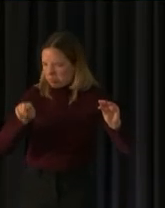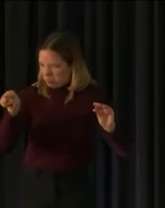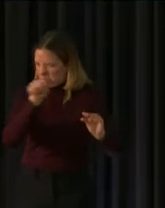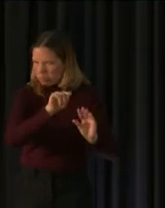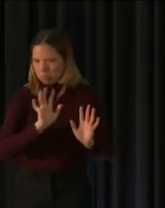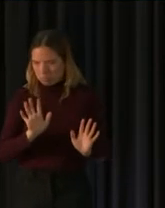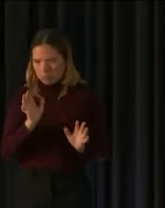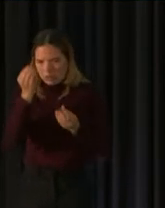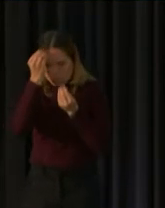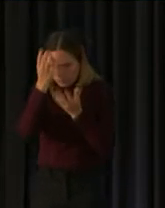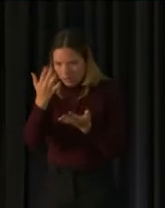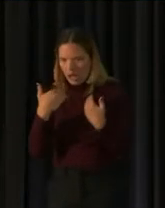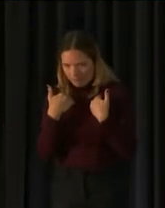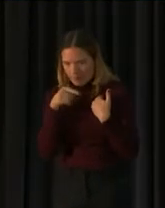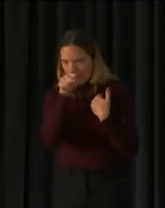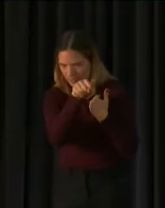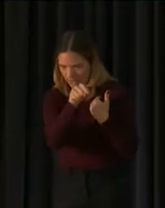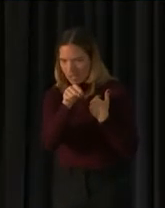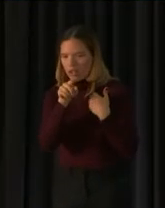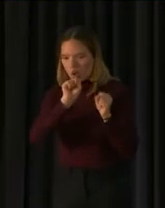Strong website.